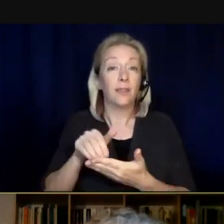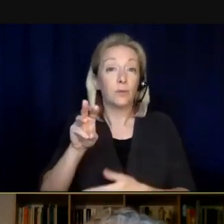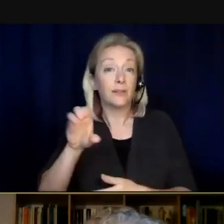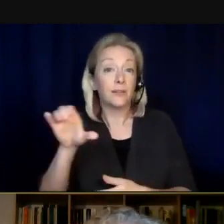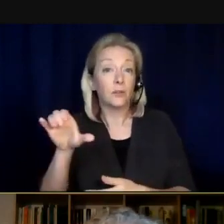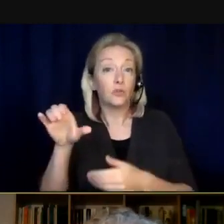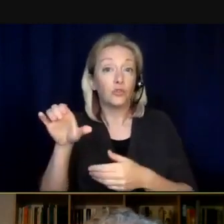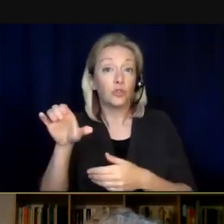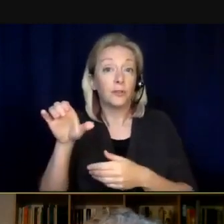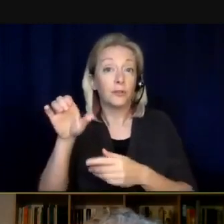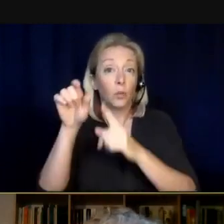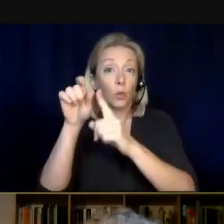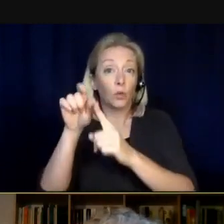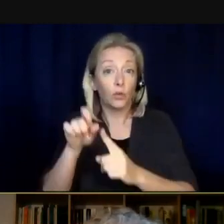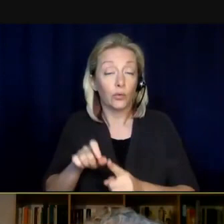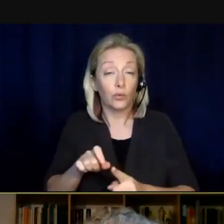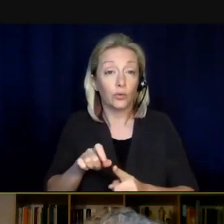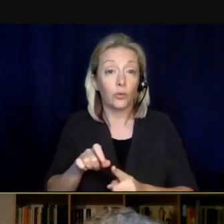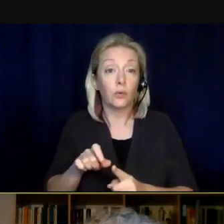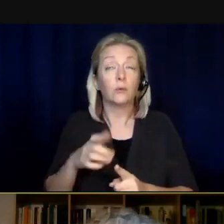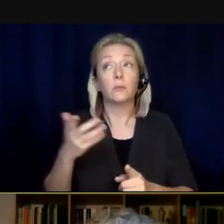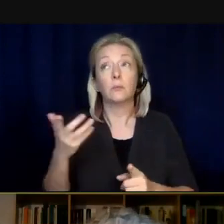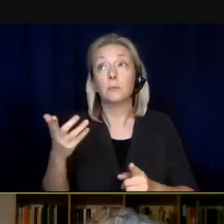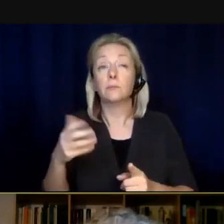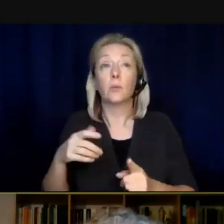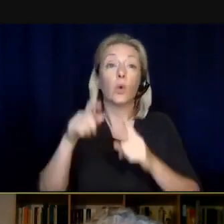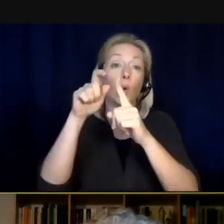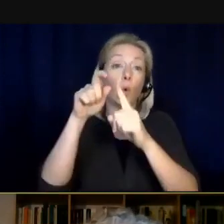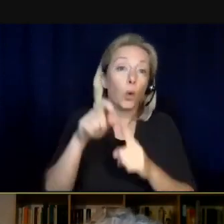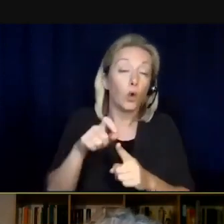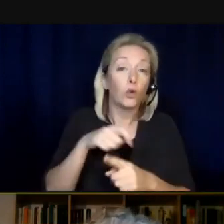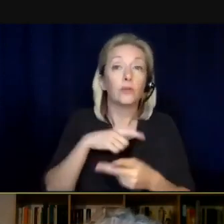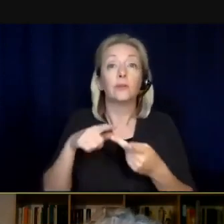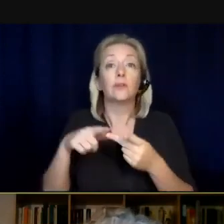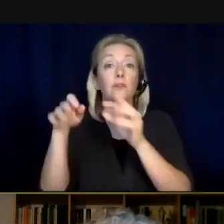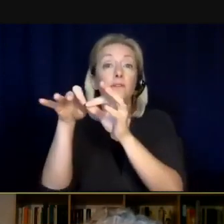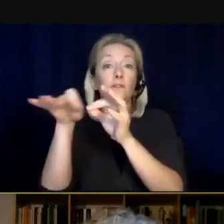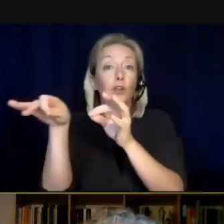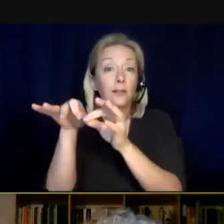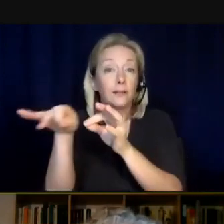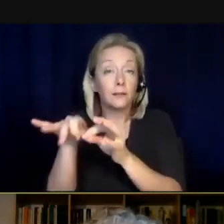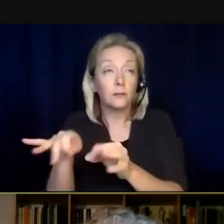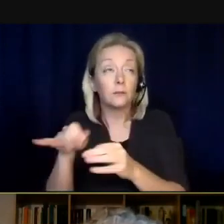entries. And these are entries of words, phrases,